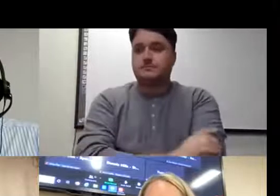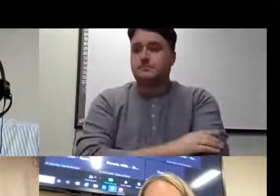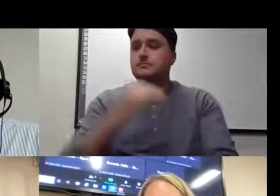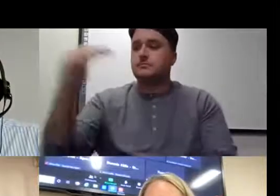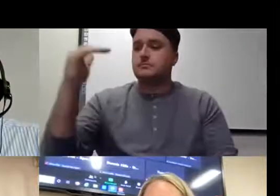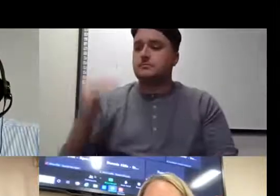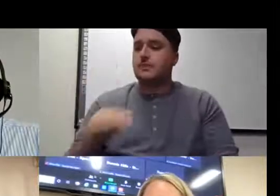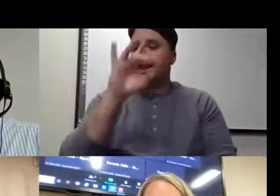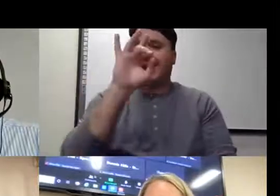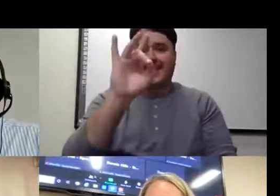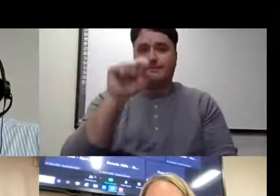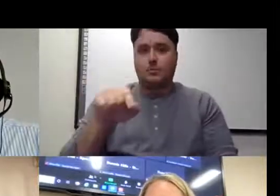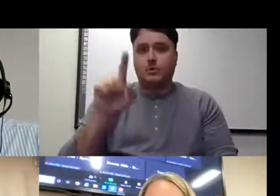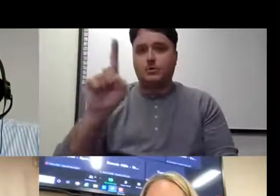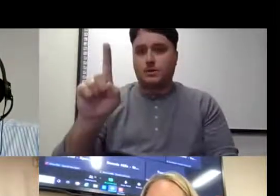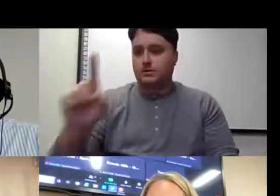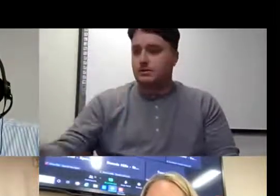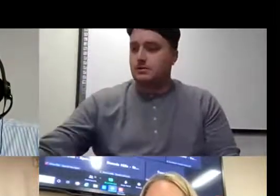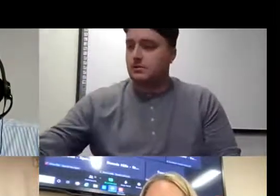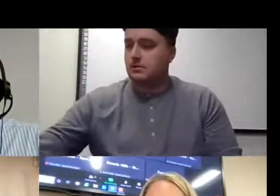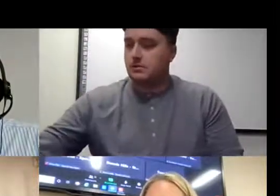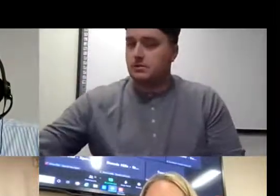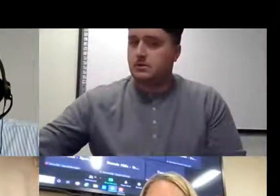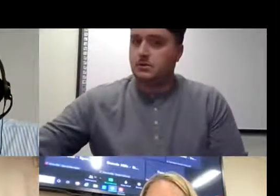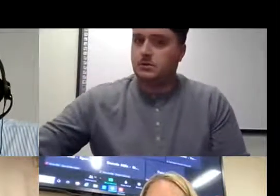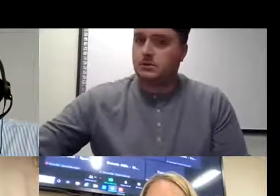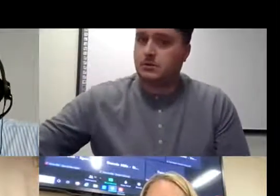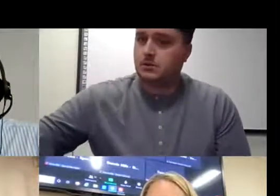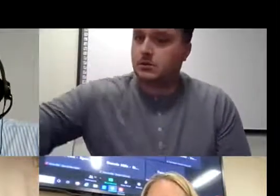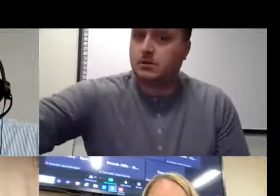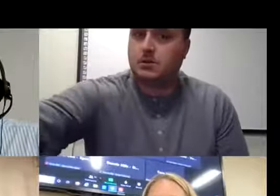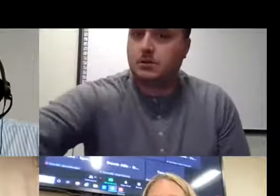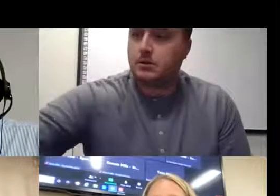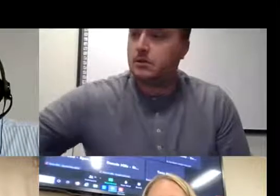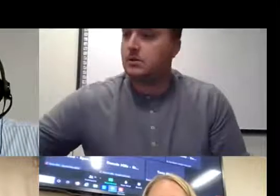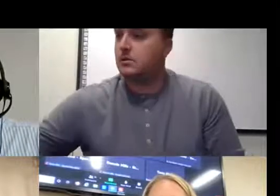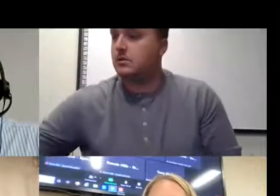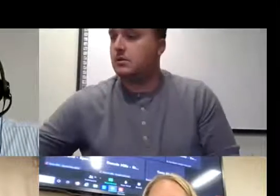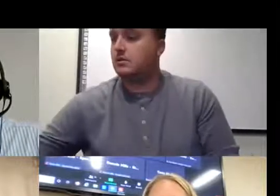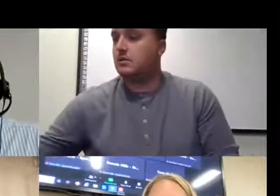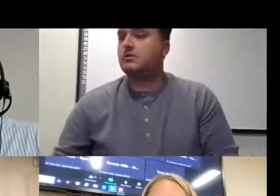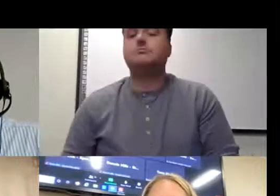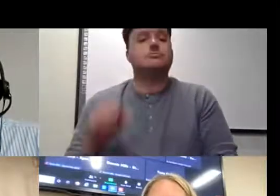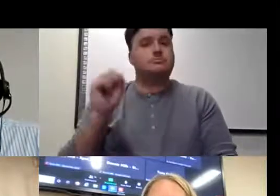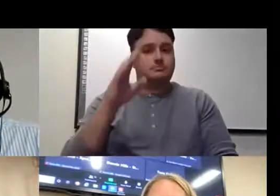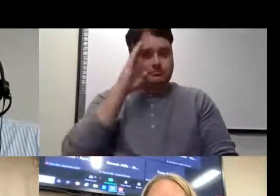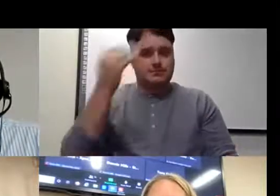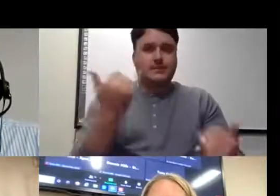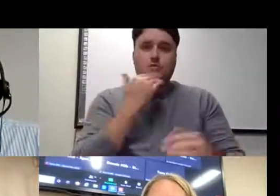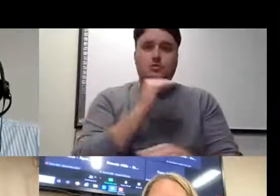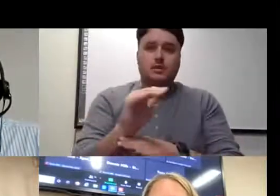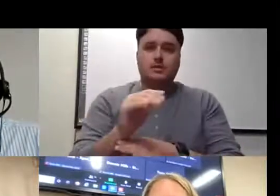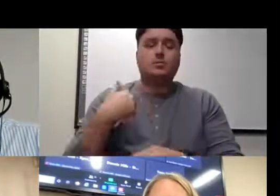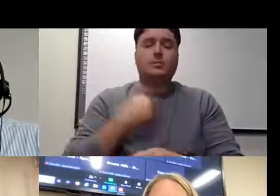to 8.1. Yes, good evening, everyone. We have in front of you tonight a draft of